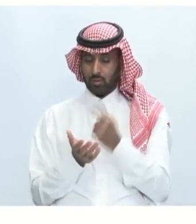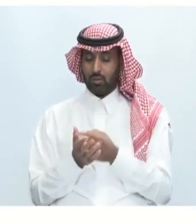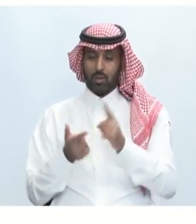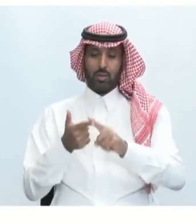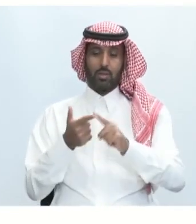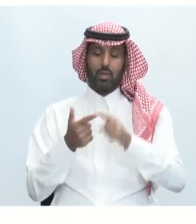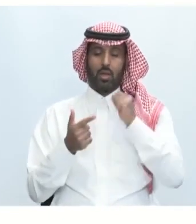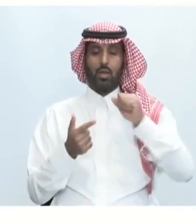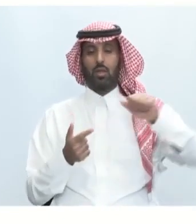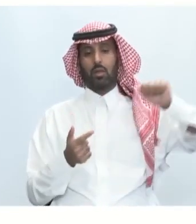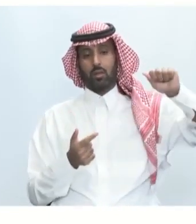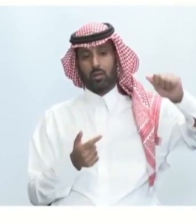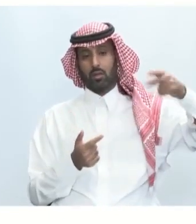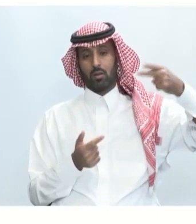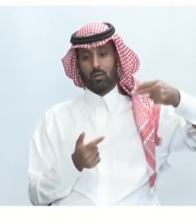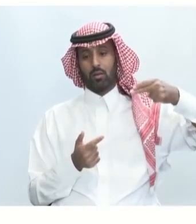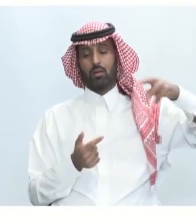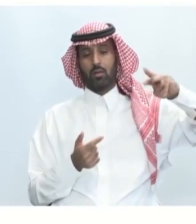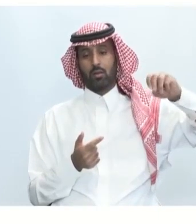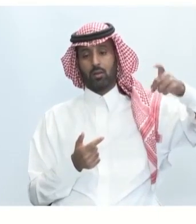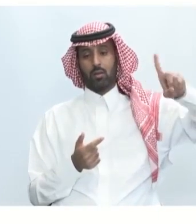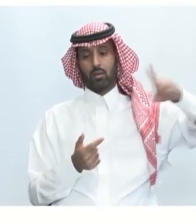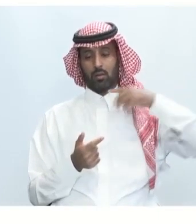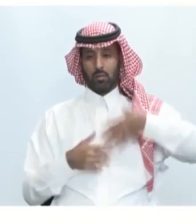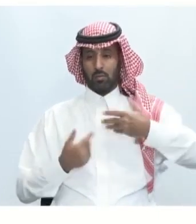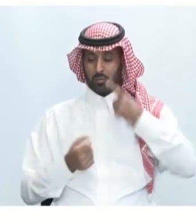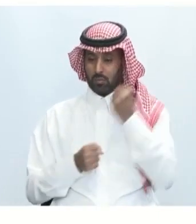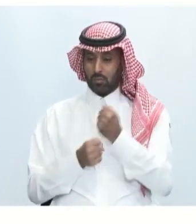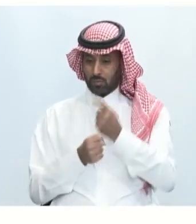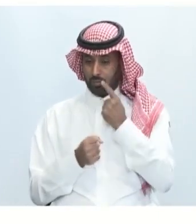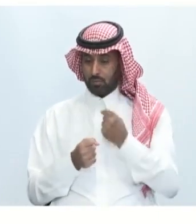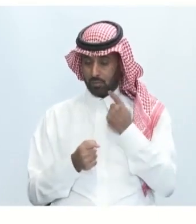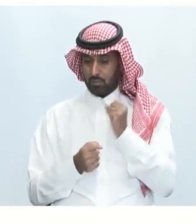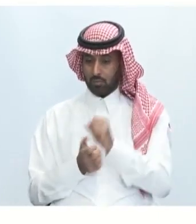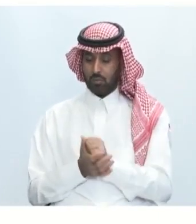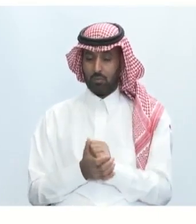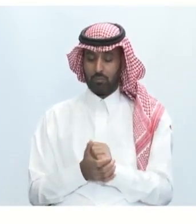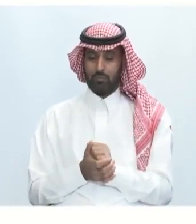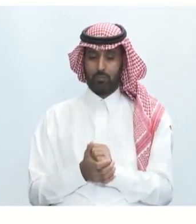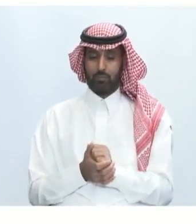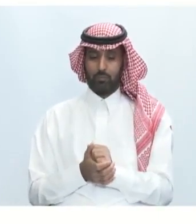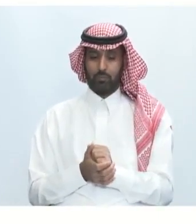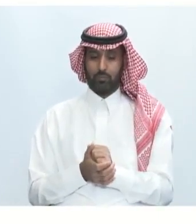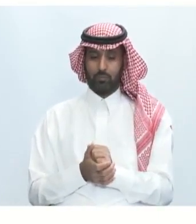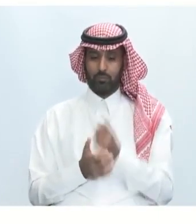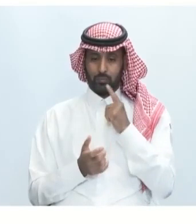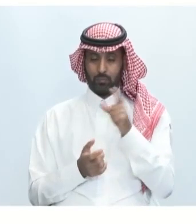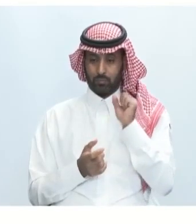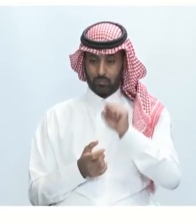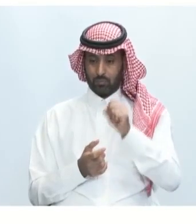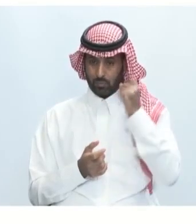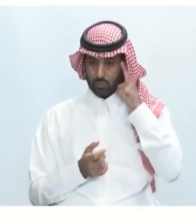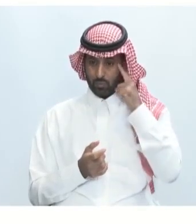Ahmed's parents were proud of his achievement and wanted to do something special for him. So use your